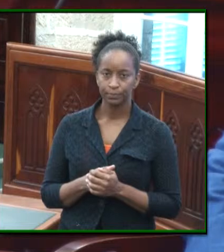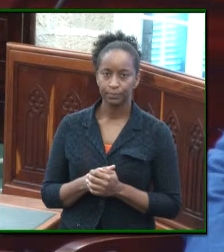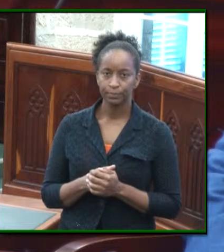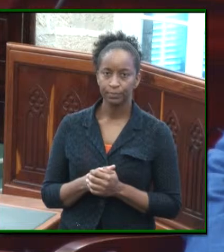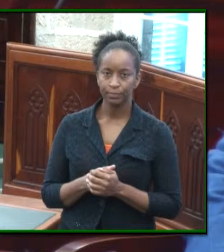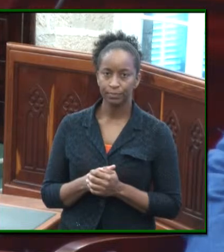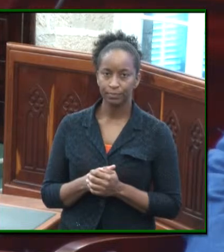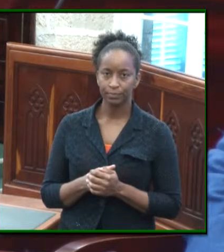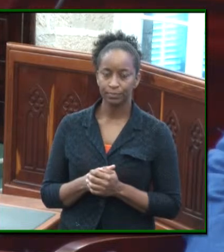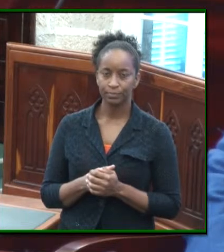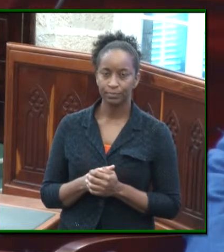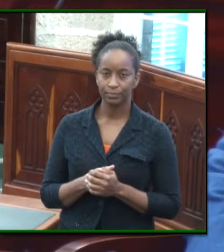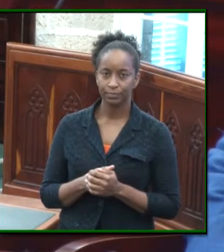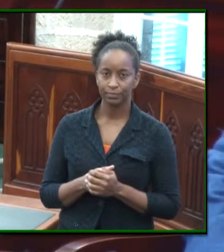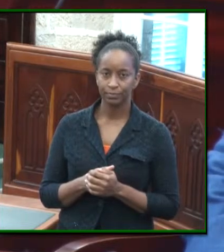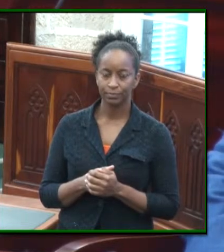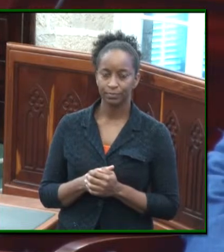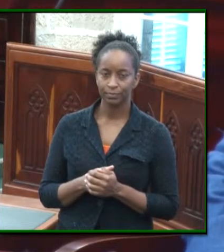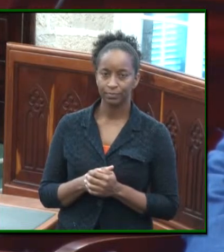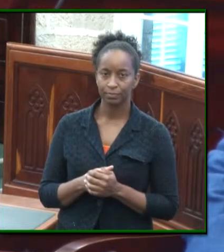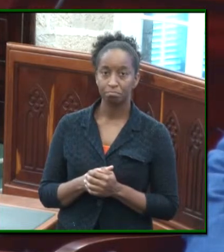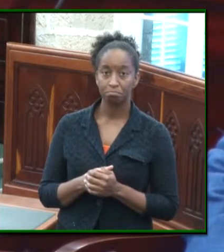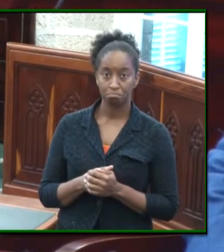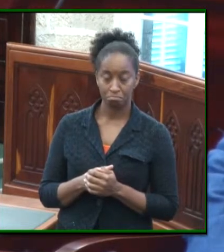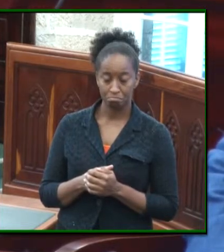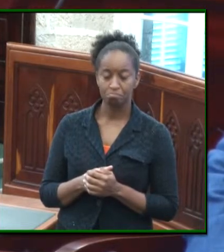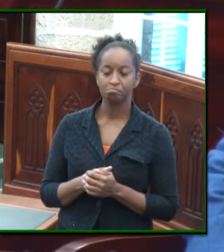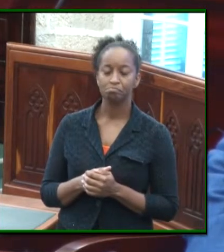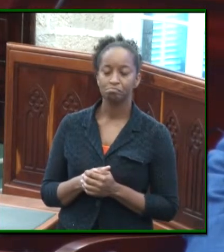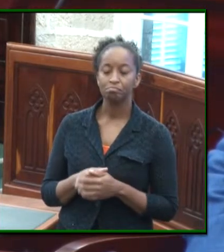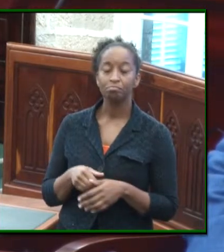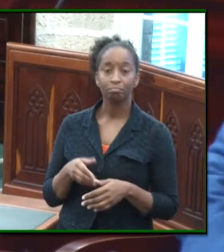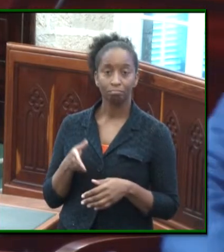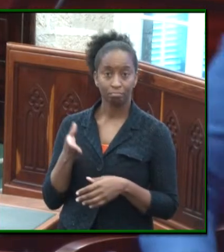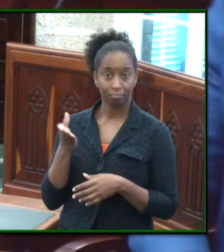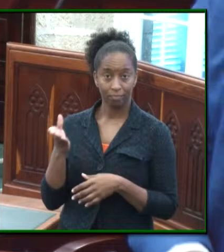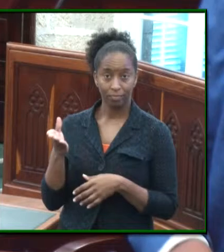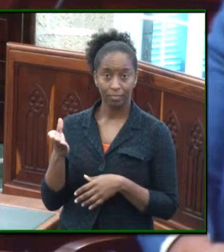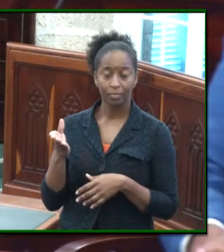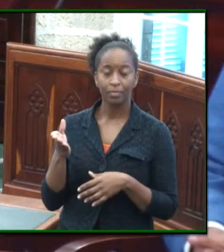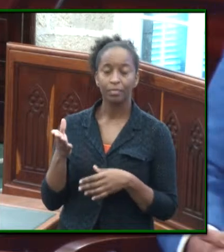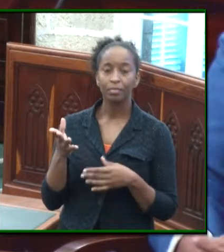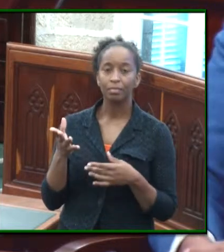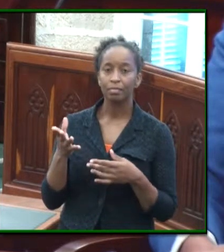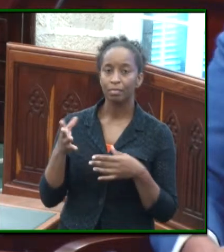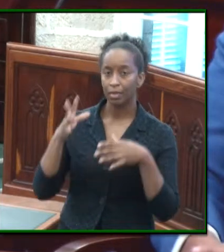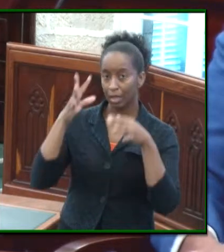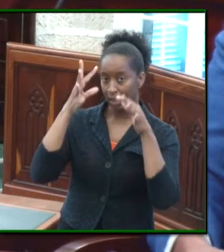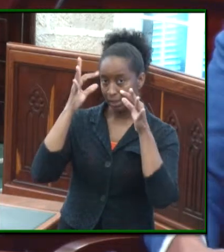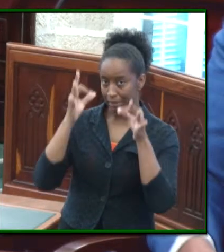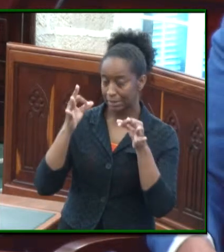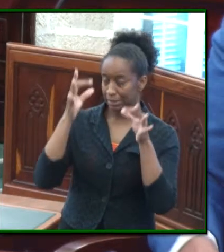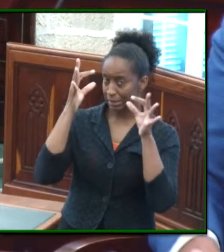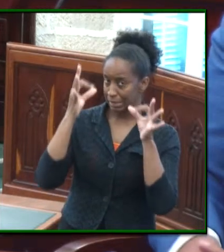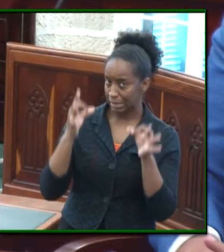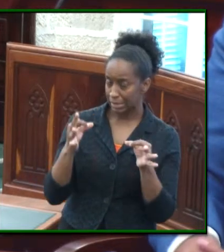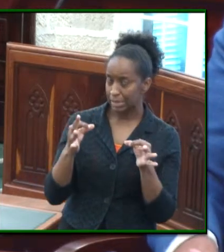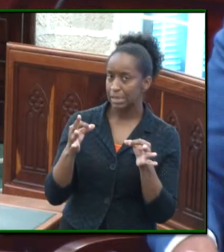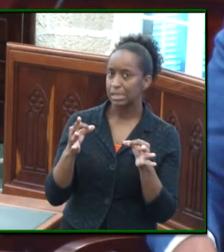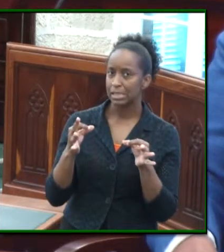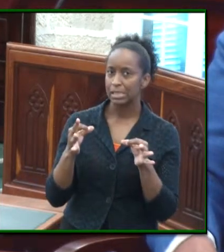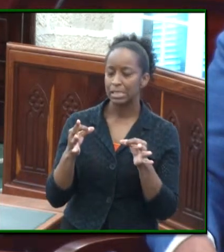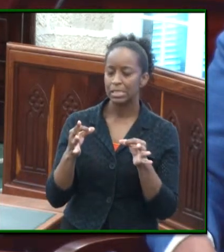wise decisions. And I congratulate the Prime Minister for making the choice of Attorney General back in